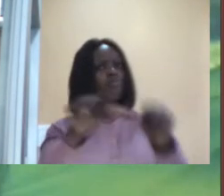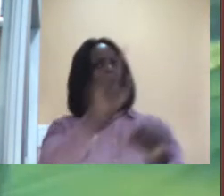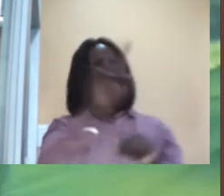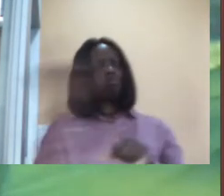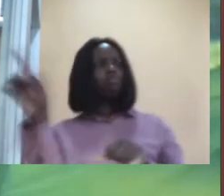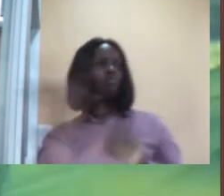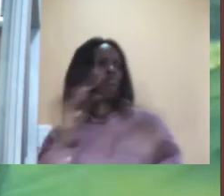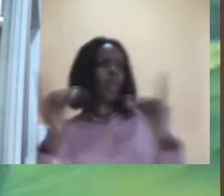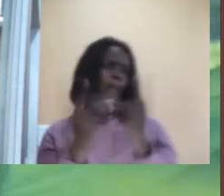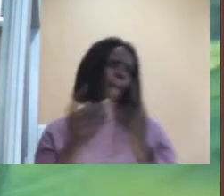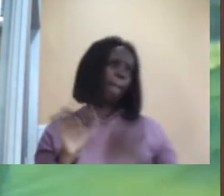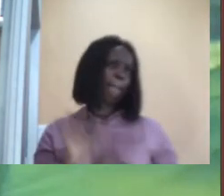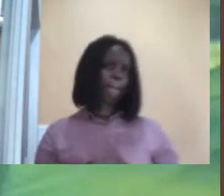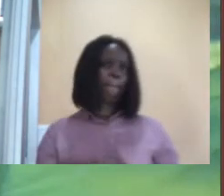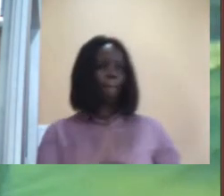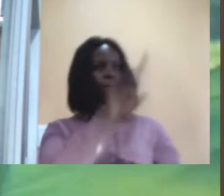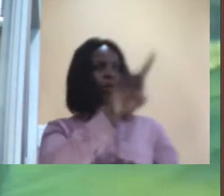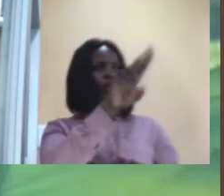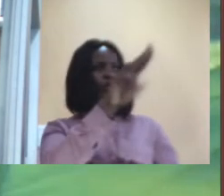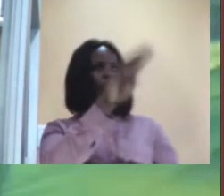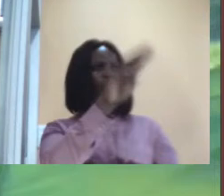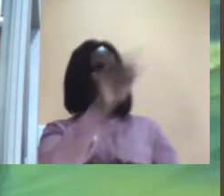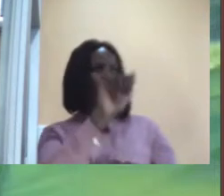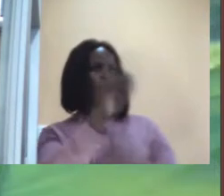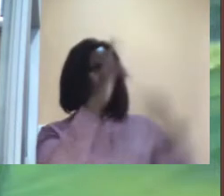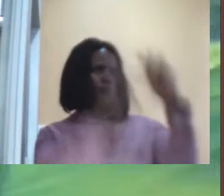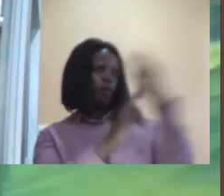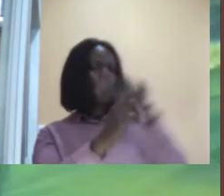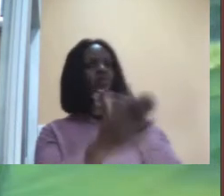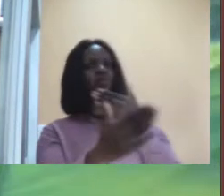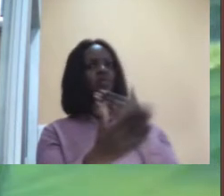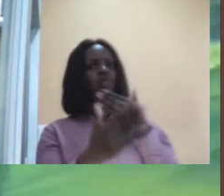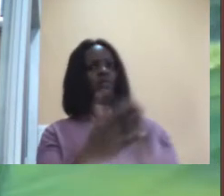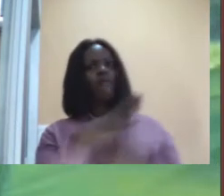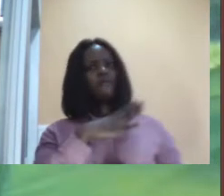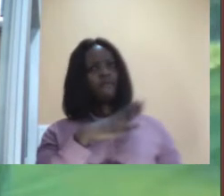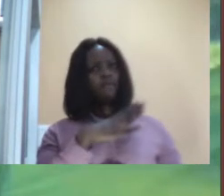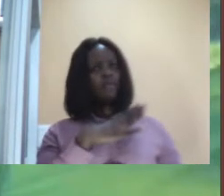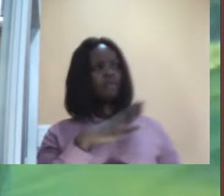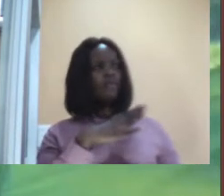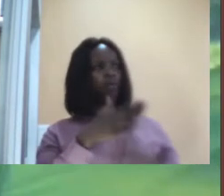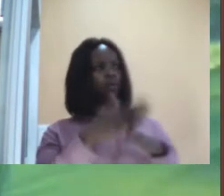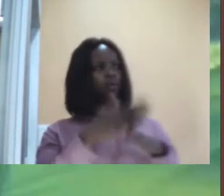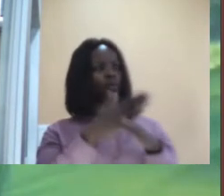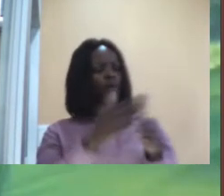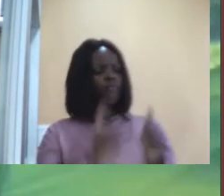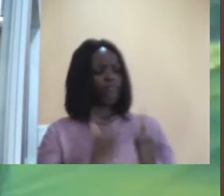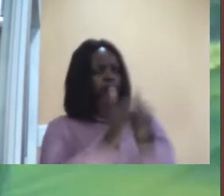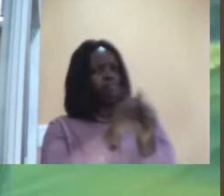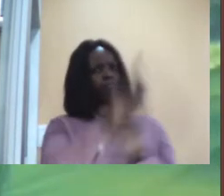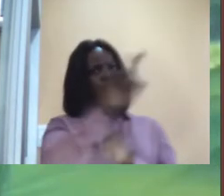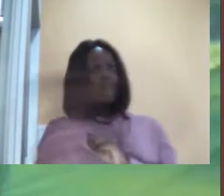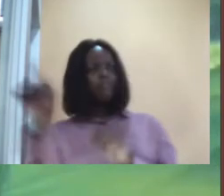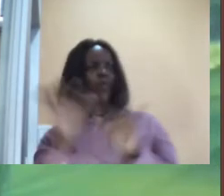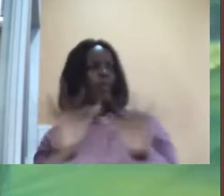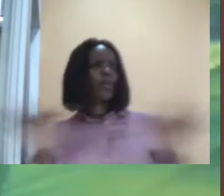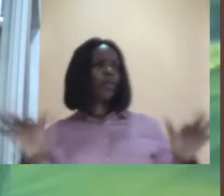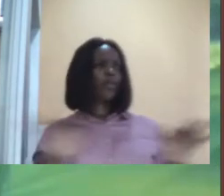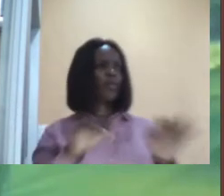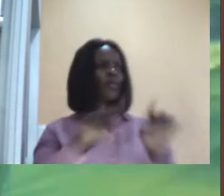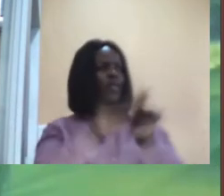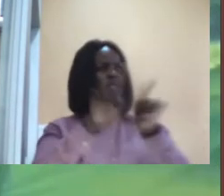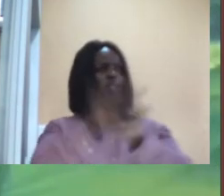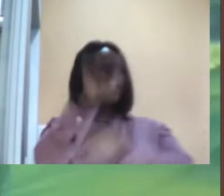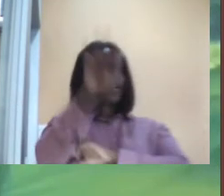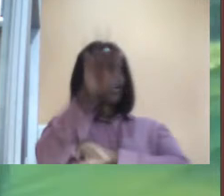department. Honorable Duma, thank you very much also. We really, really want to partner with everybody. And as UAFASA has come